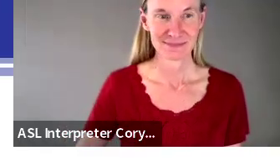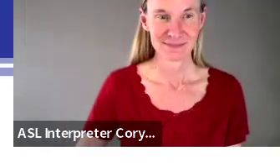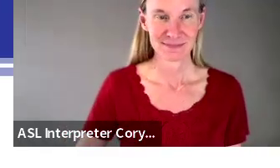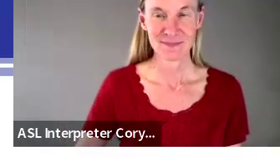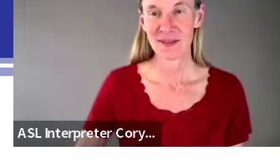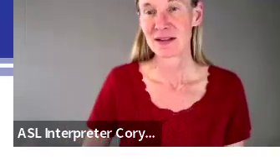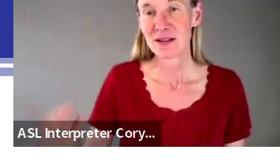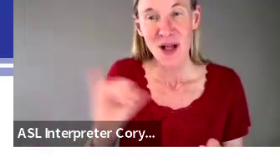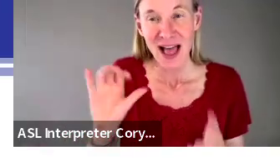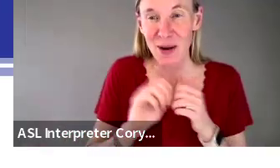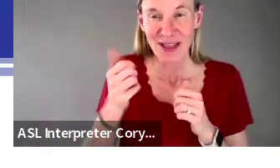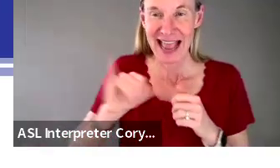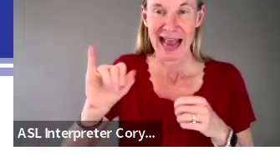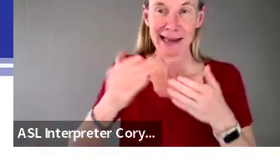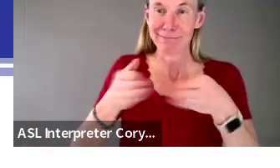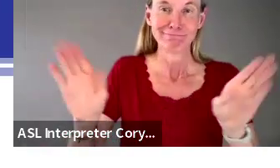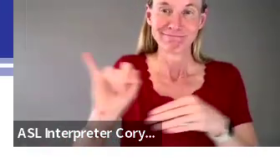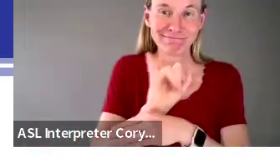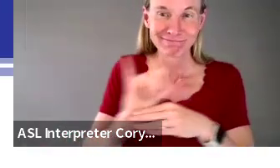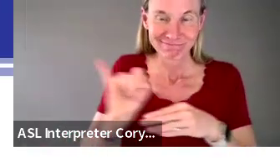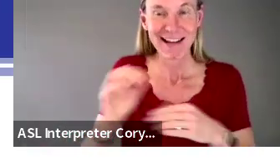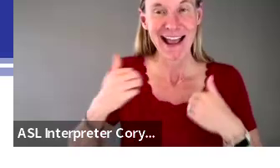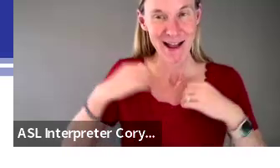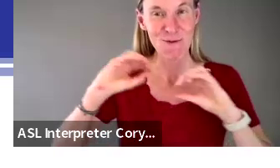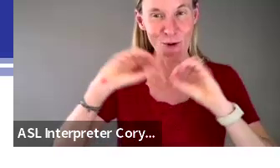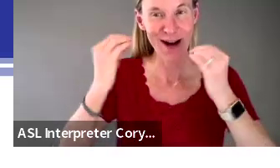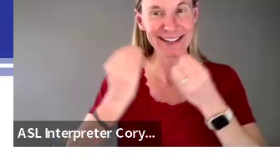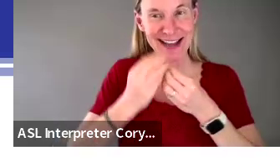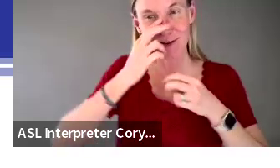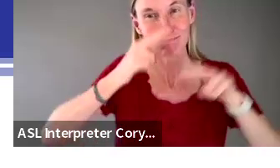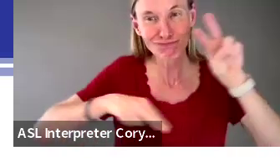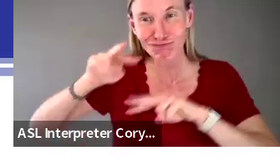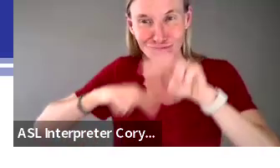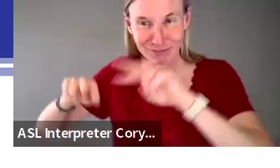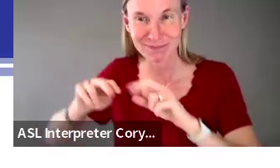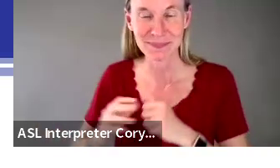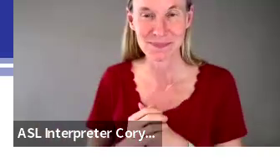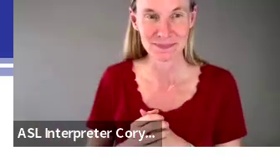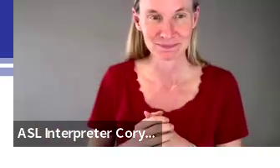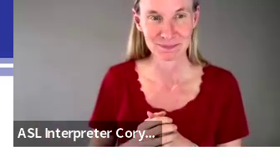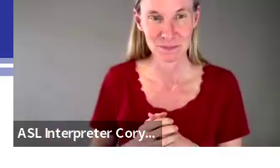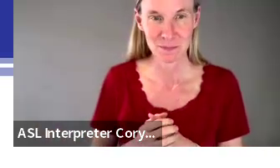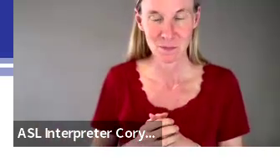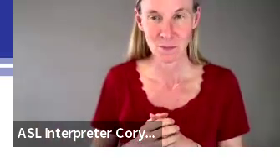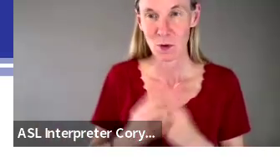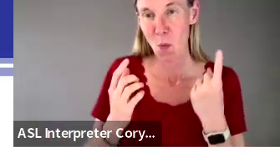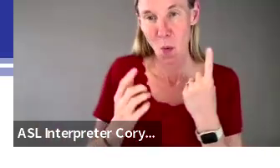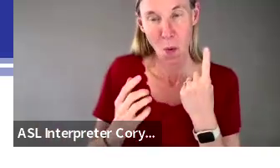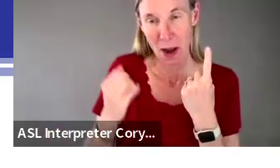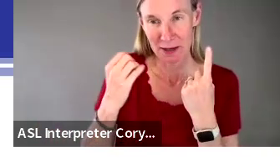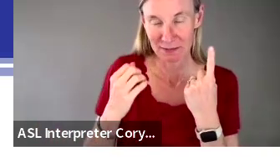So, like with any industry, there's an organization, right? So, one comes to